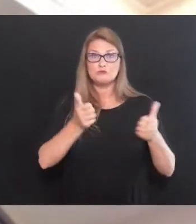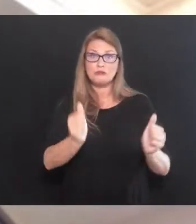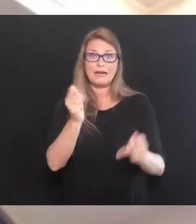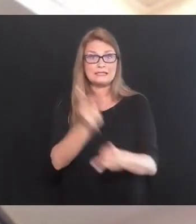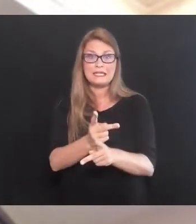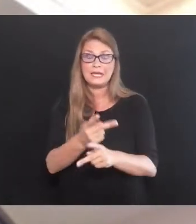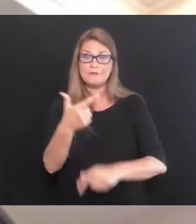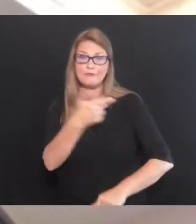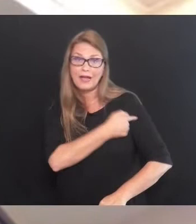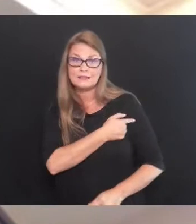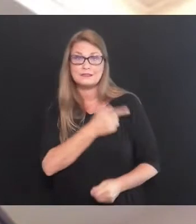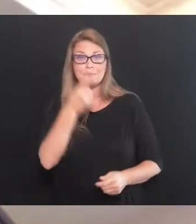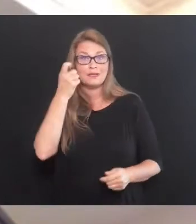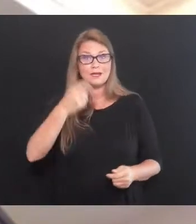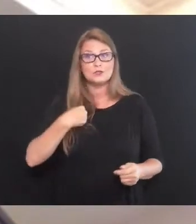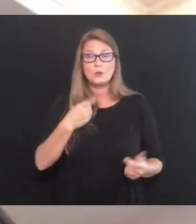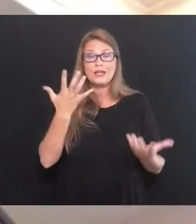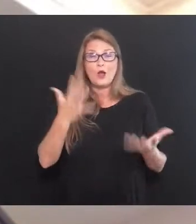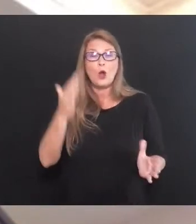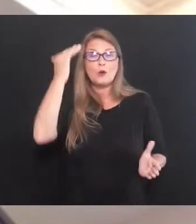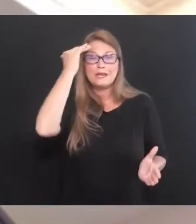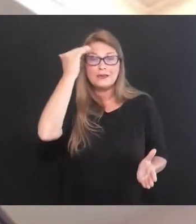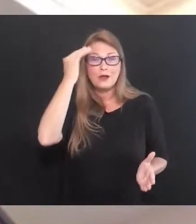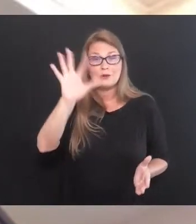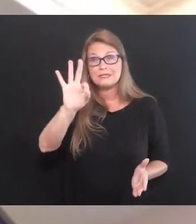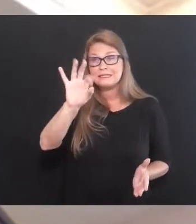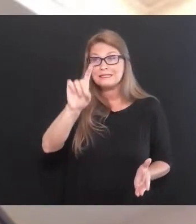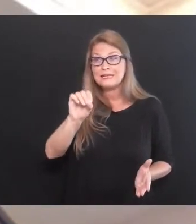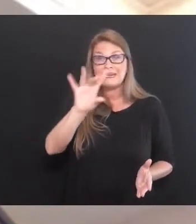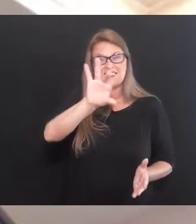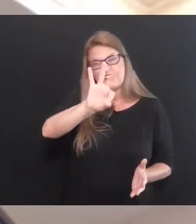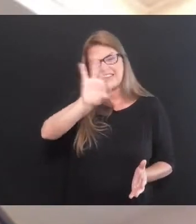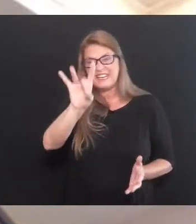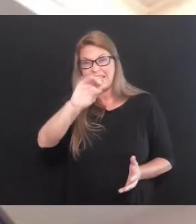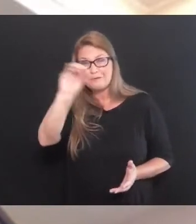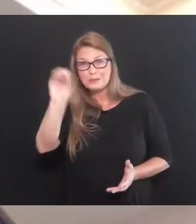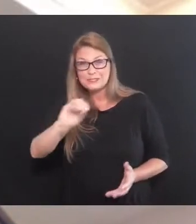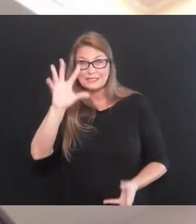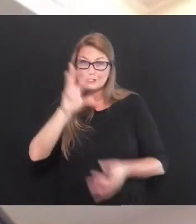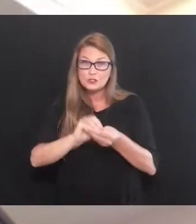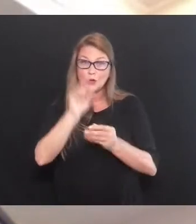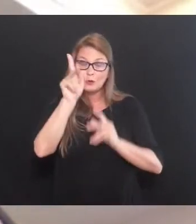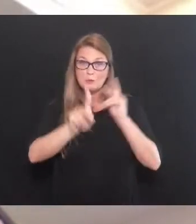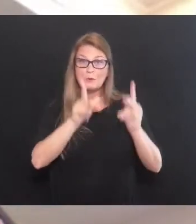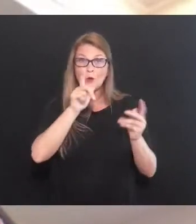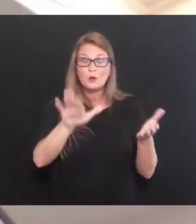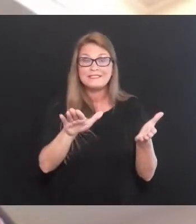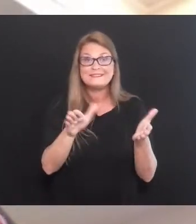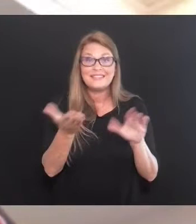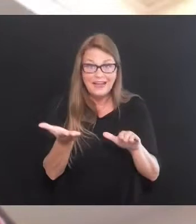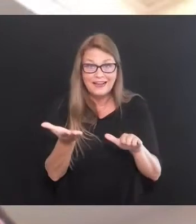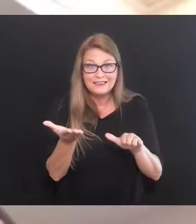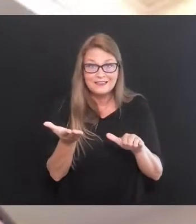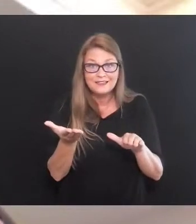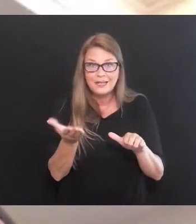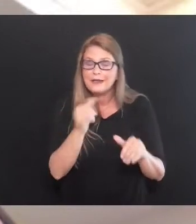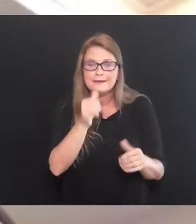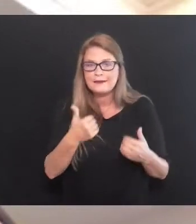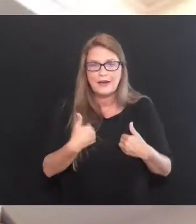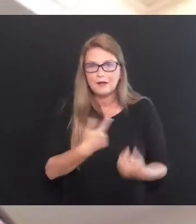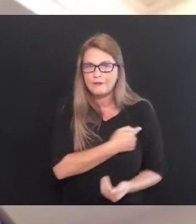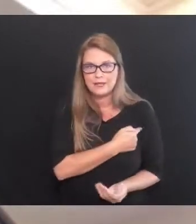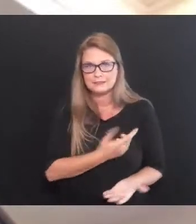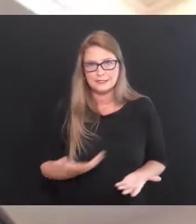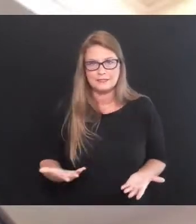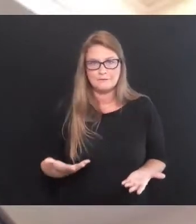vaccinated, because we know that roughly 98% of the total number of people that have died in West Virginia were